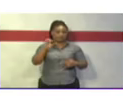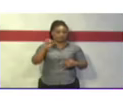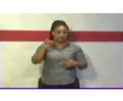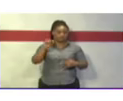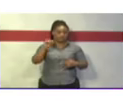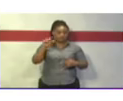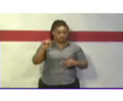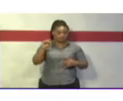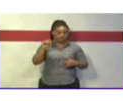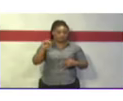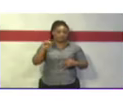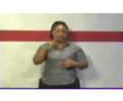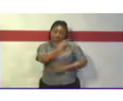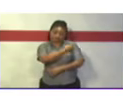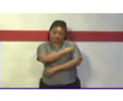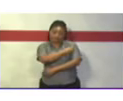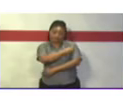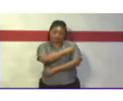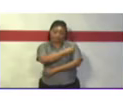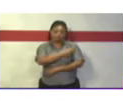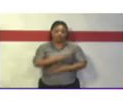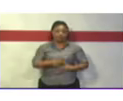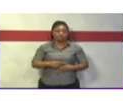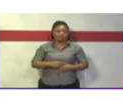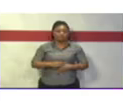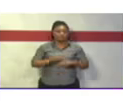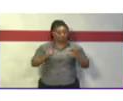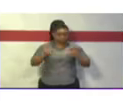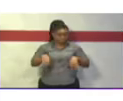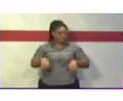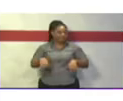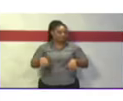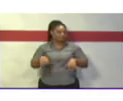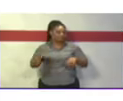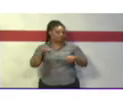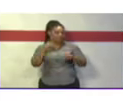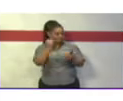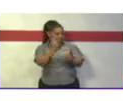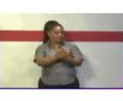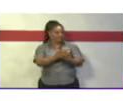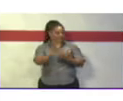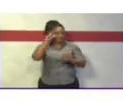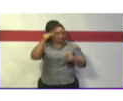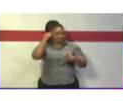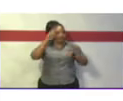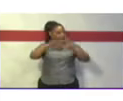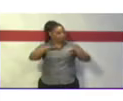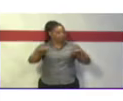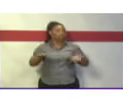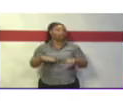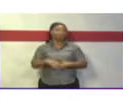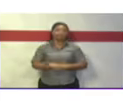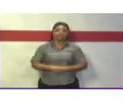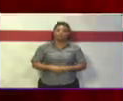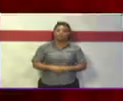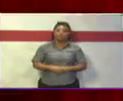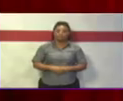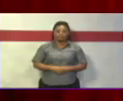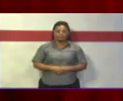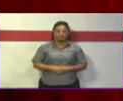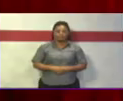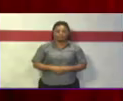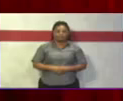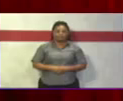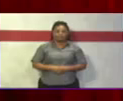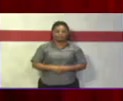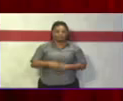virus, Sinopharm vaccine, opened up to the children age group? Thank you. Okay, sure. So calls from the ministry